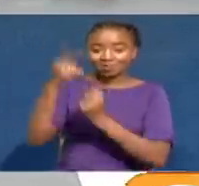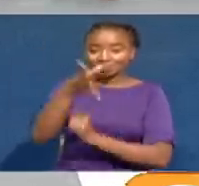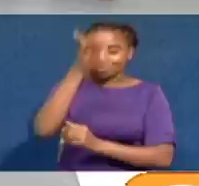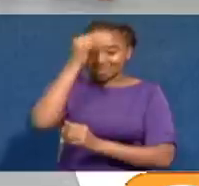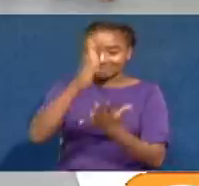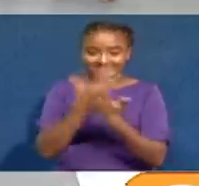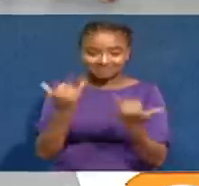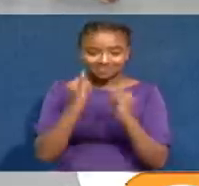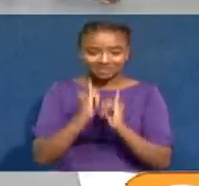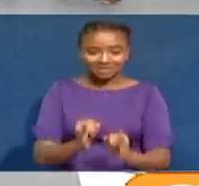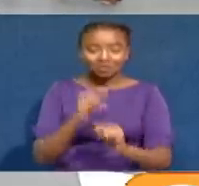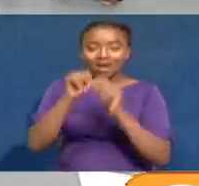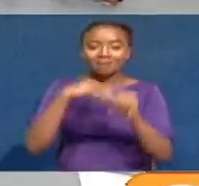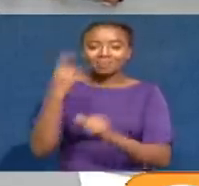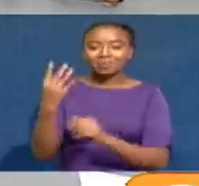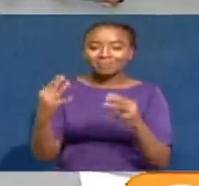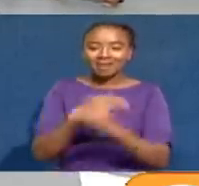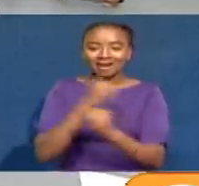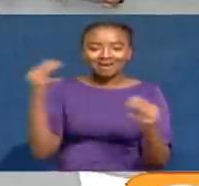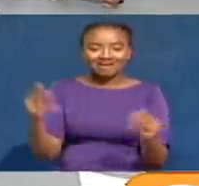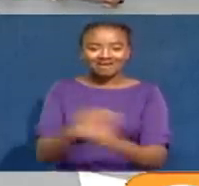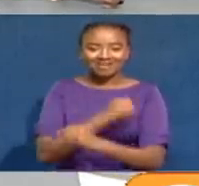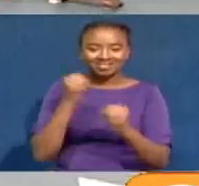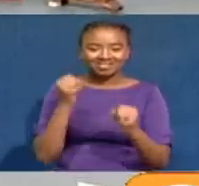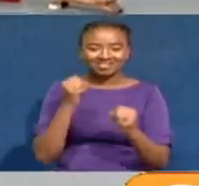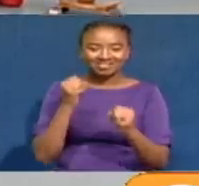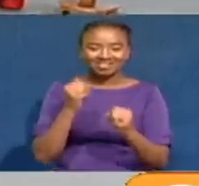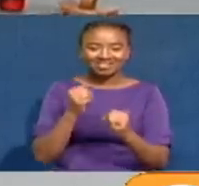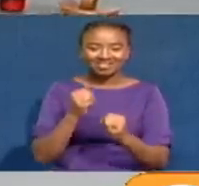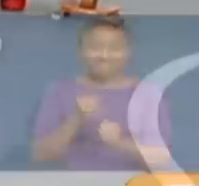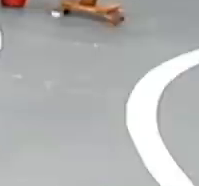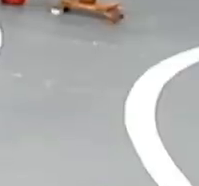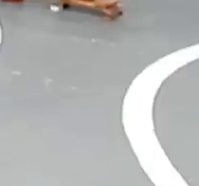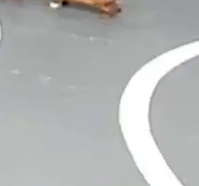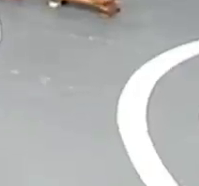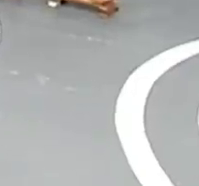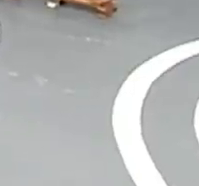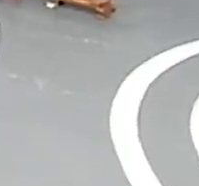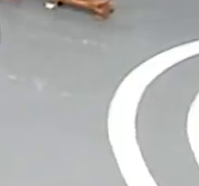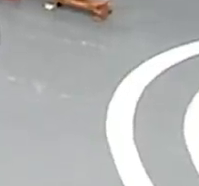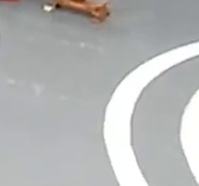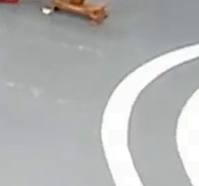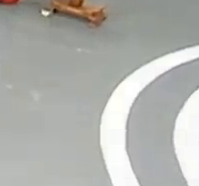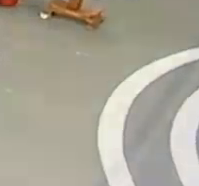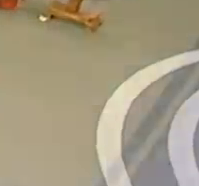about numbers here tonight. God bless you, everybody.